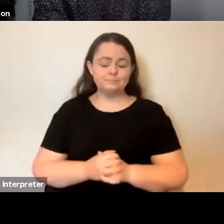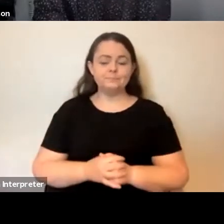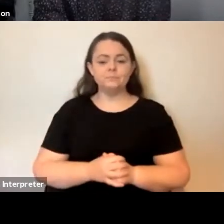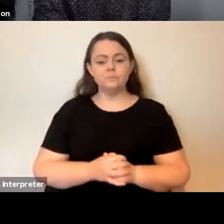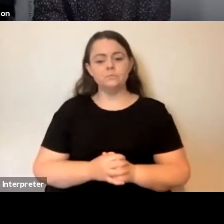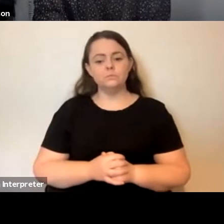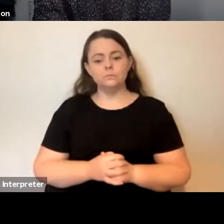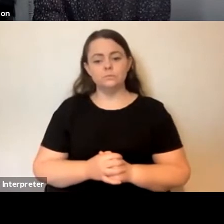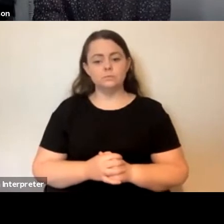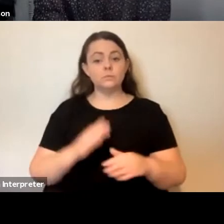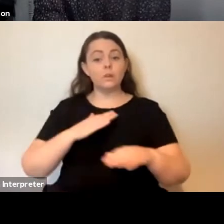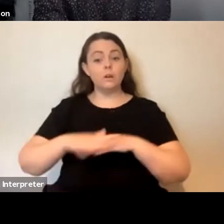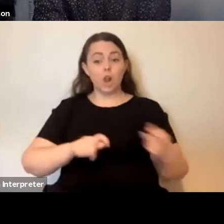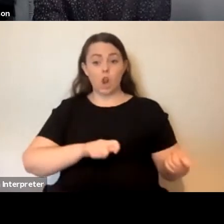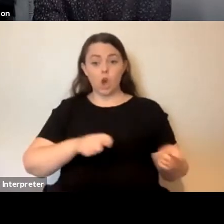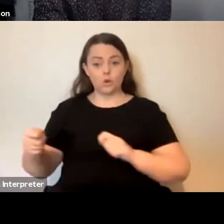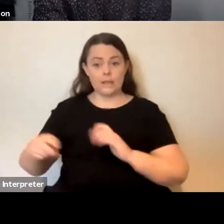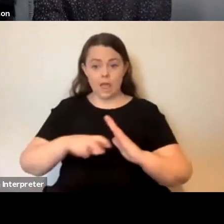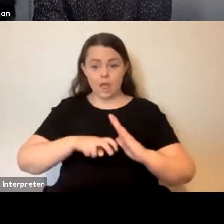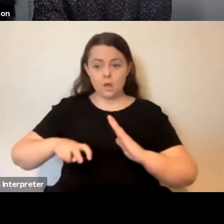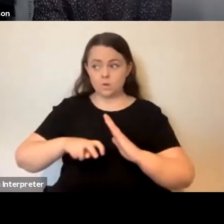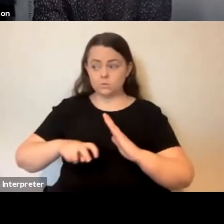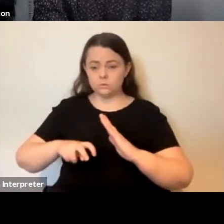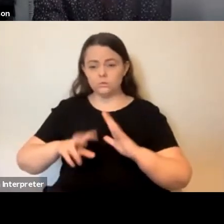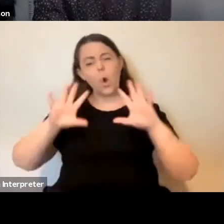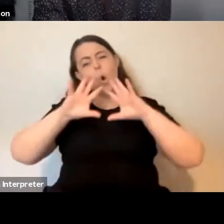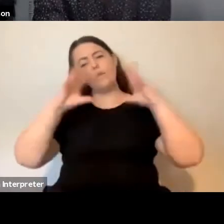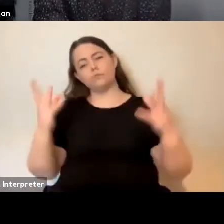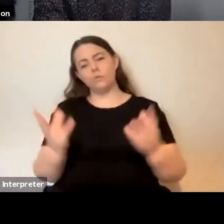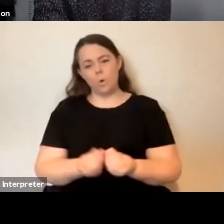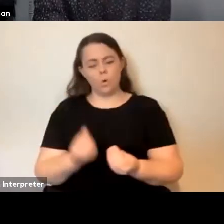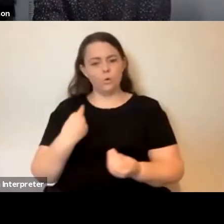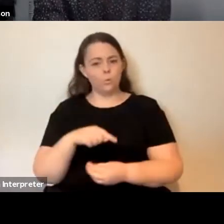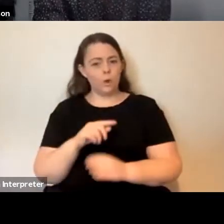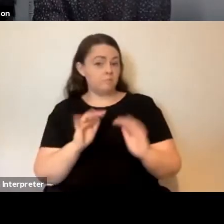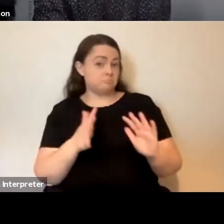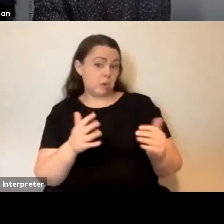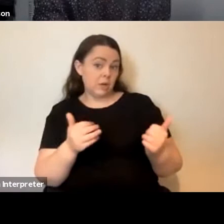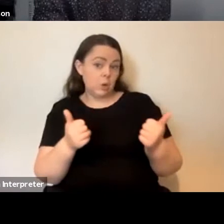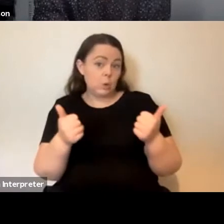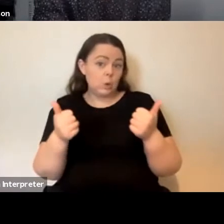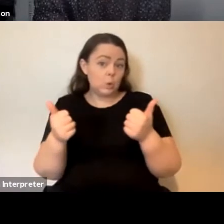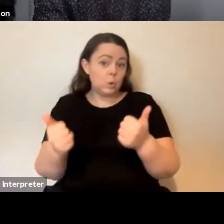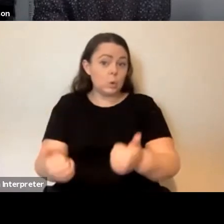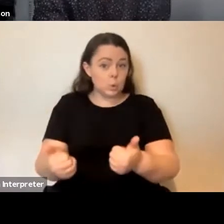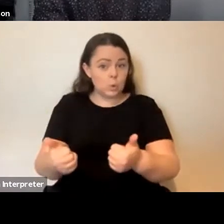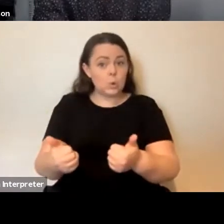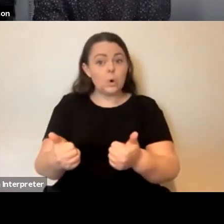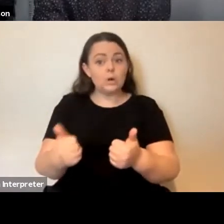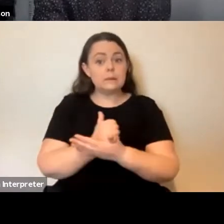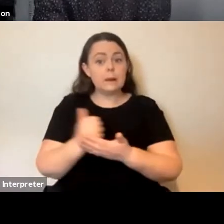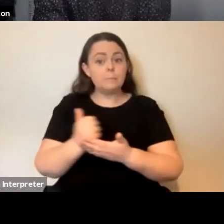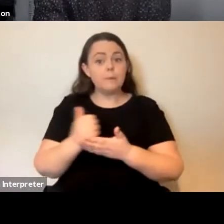In terms of lockdown overall, we have a fairly good uptake of injectable buprenorphine in